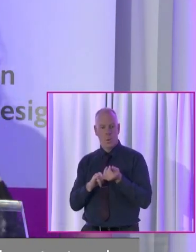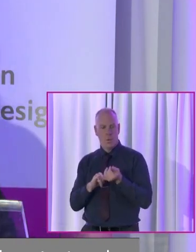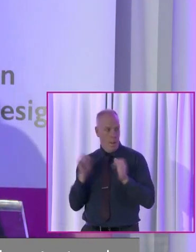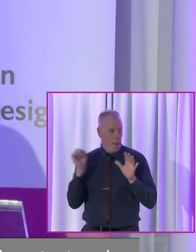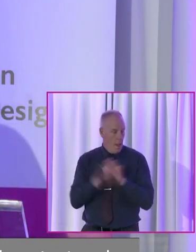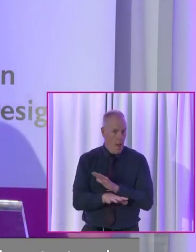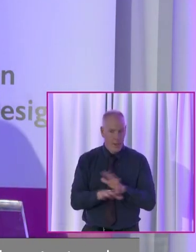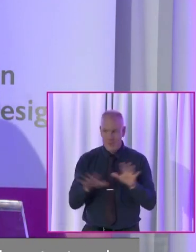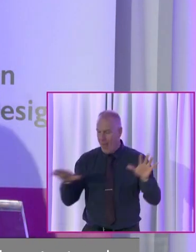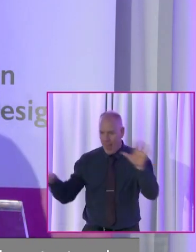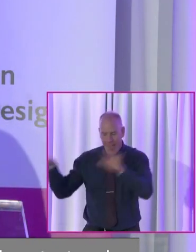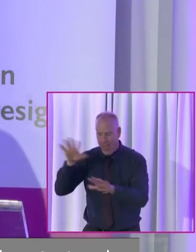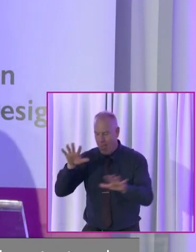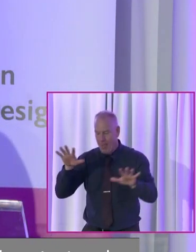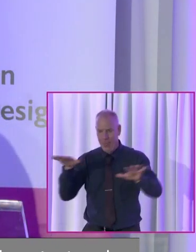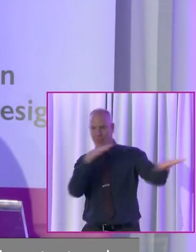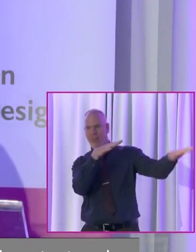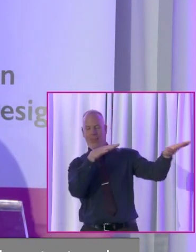I've lost the room somehow.